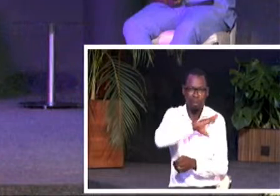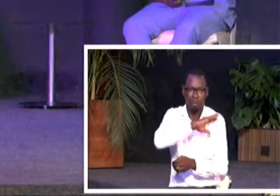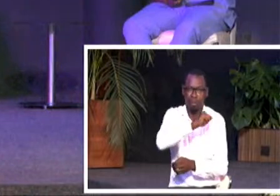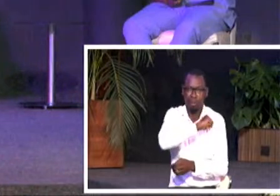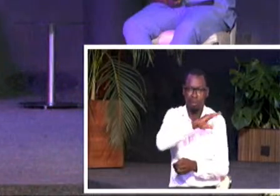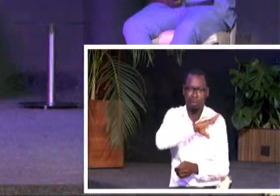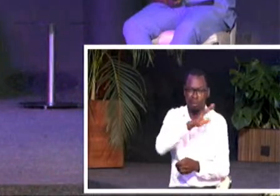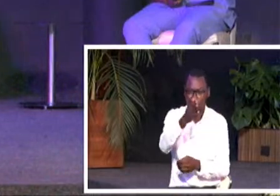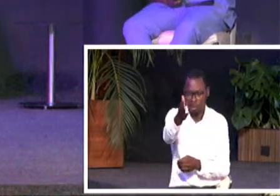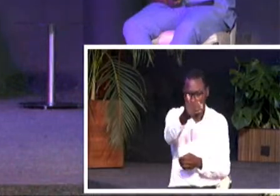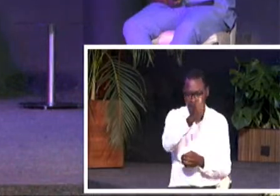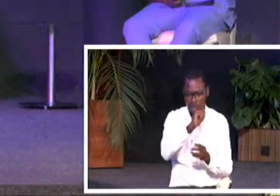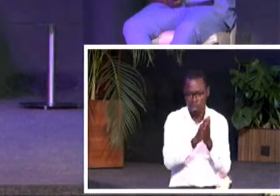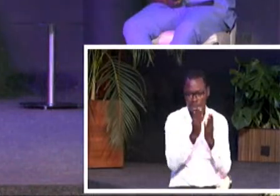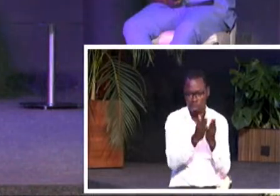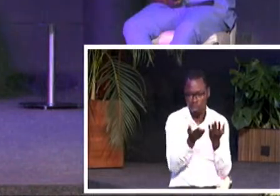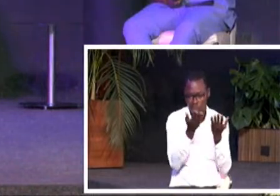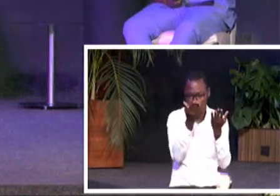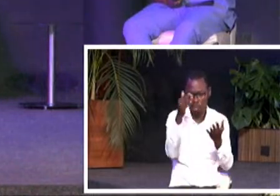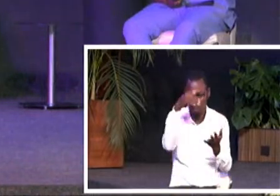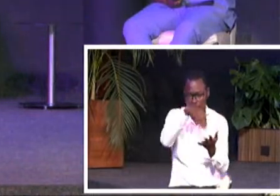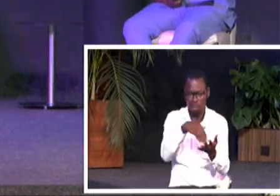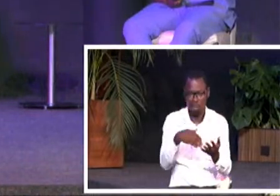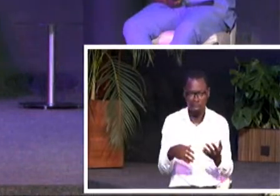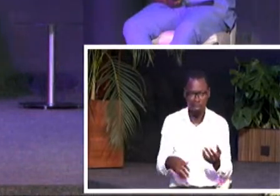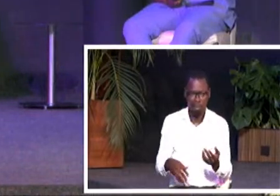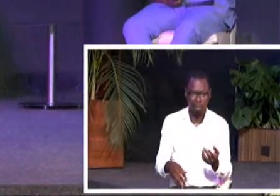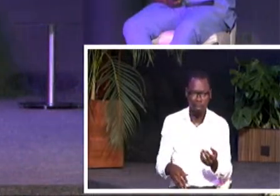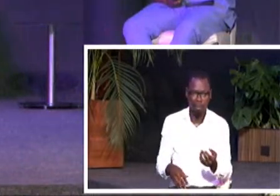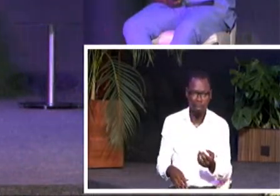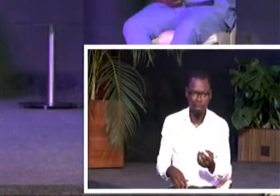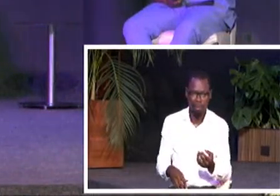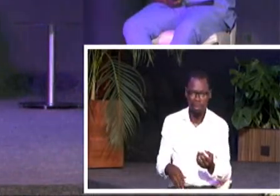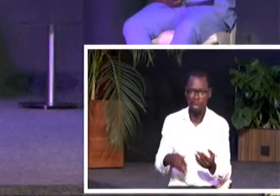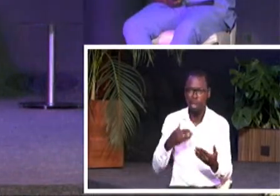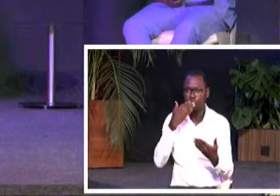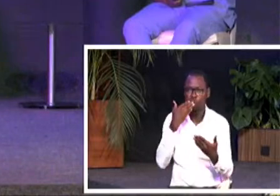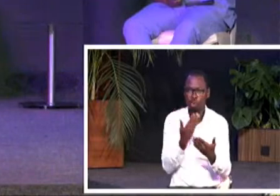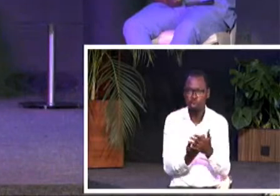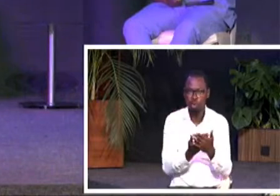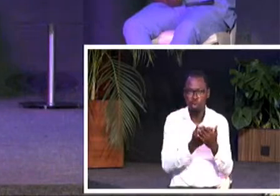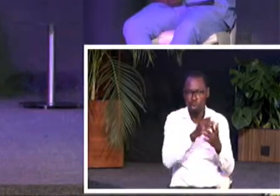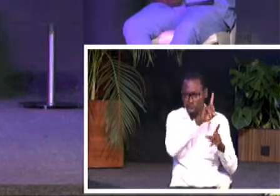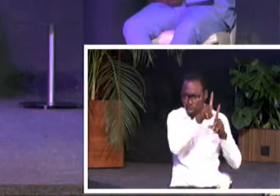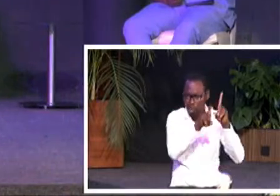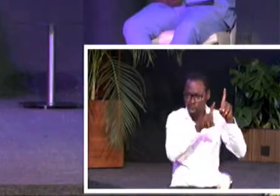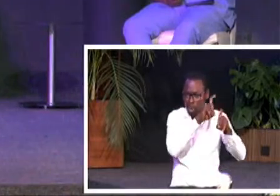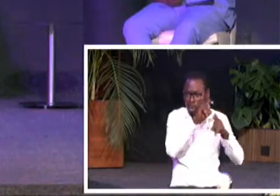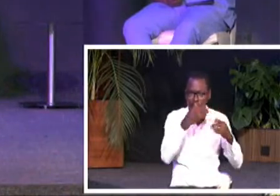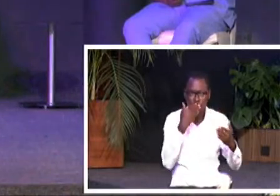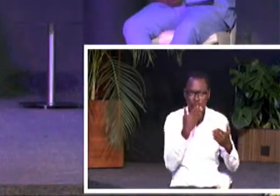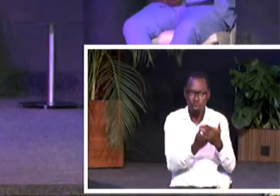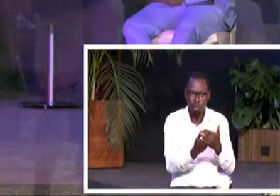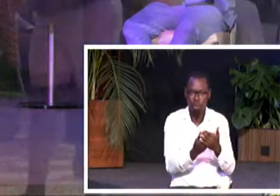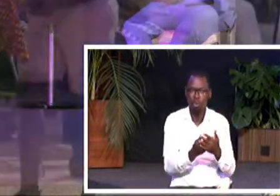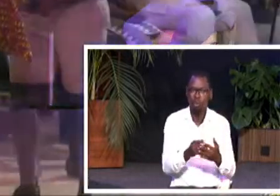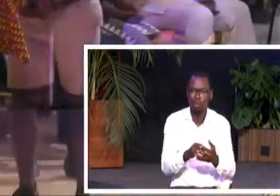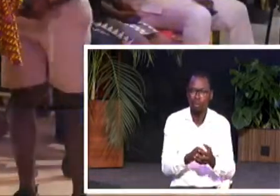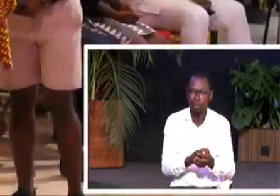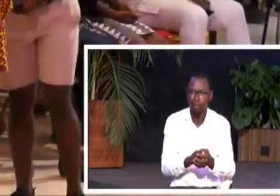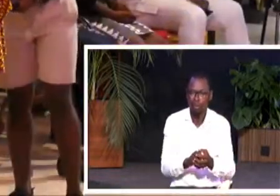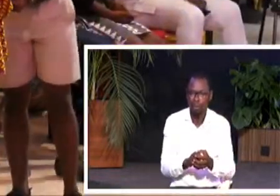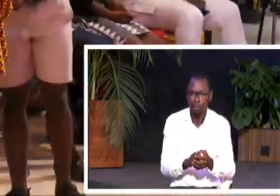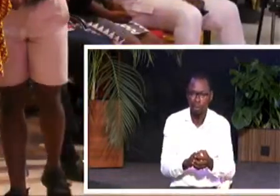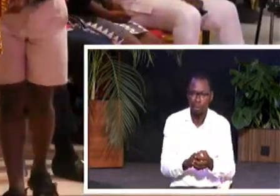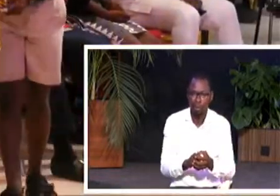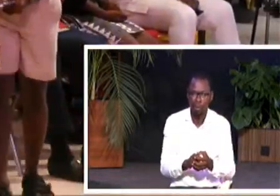him. Somebody nudge him. Yes. Ask questions. Ask difficult questions. Maximus says, Charlie, the videos you